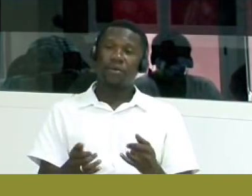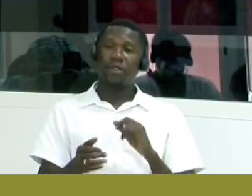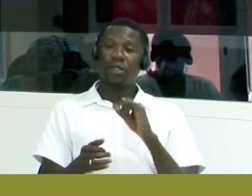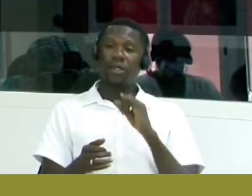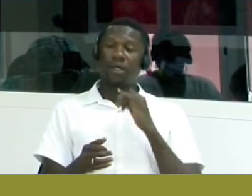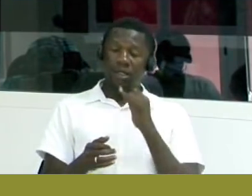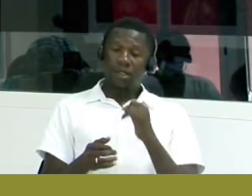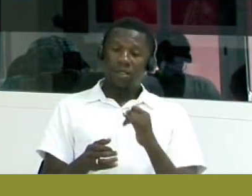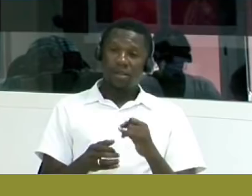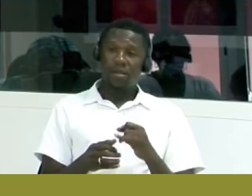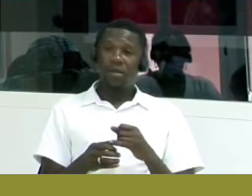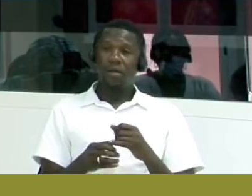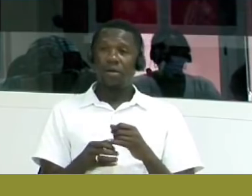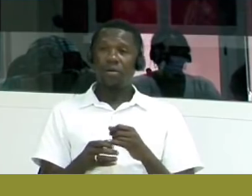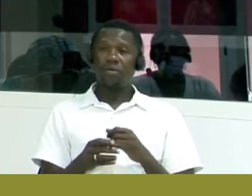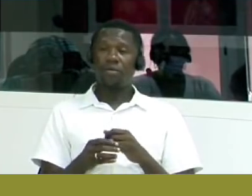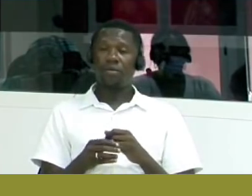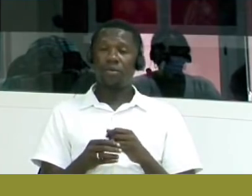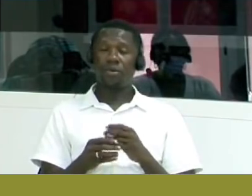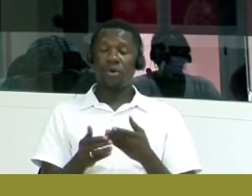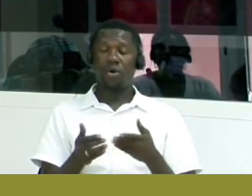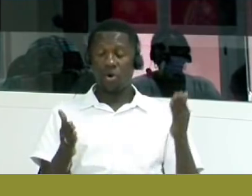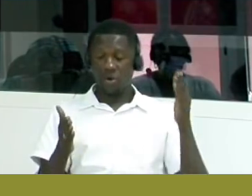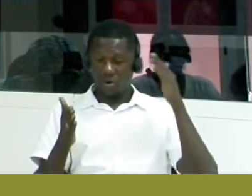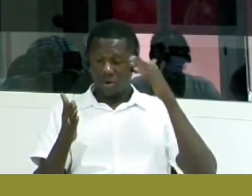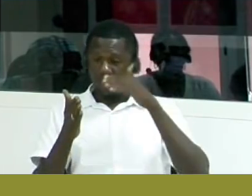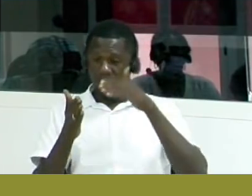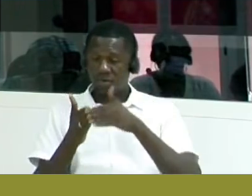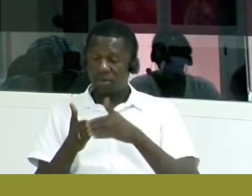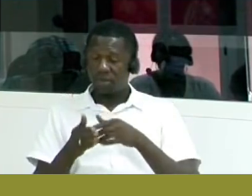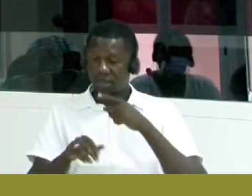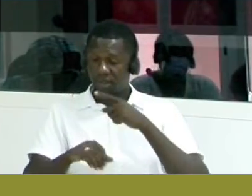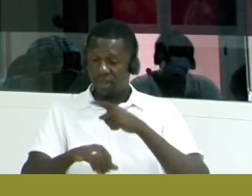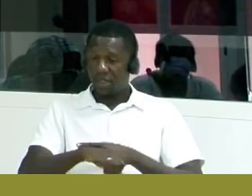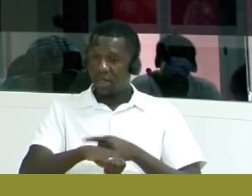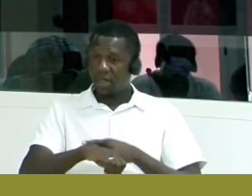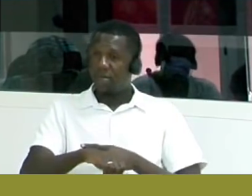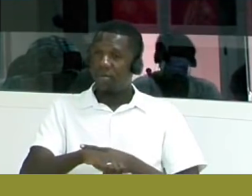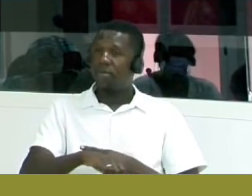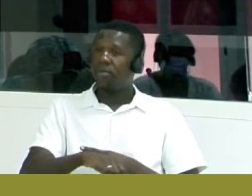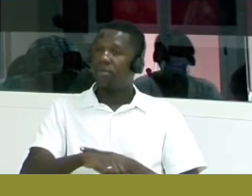is that up until this period,